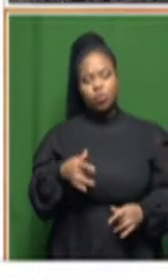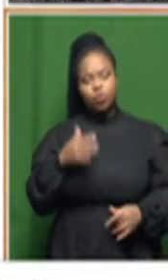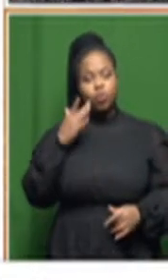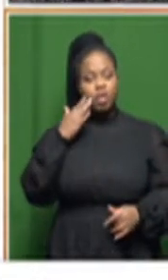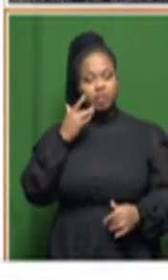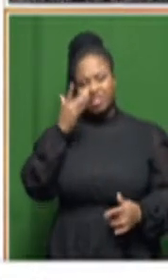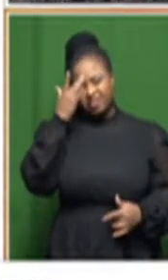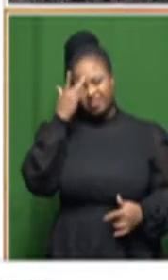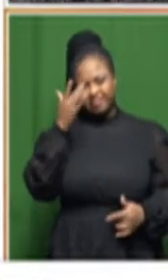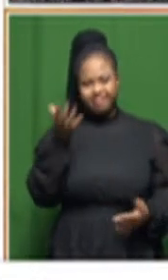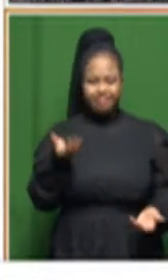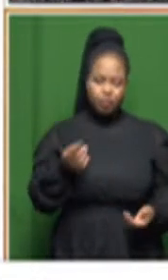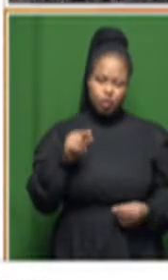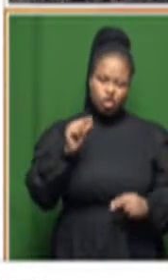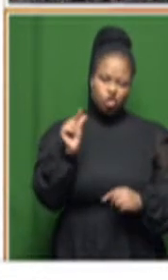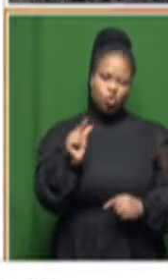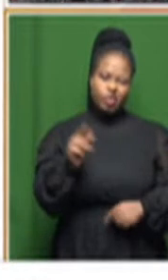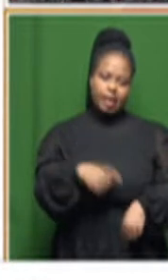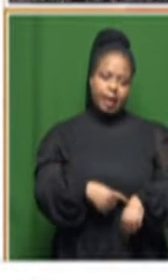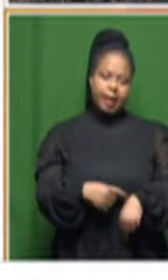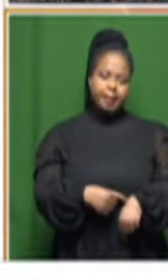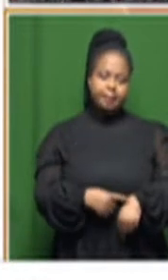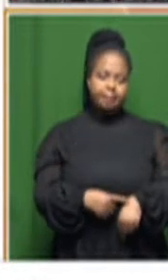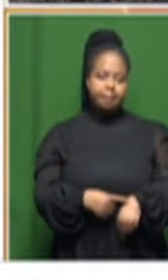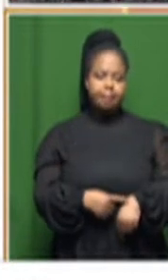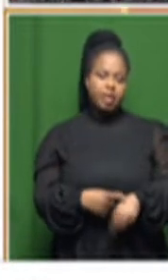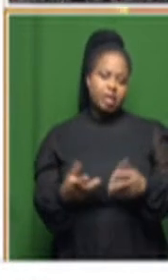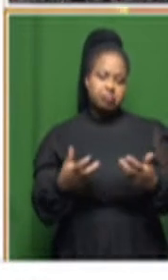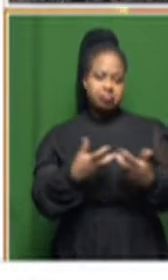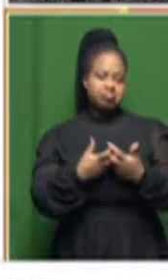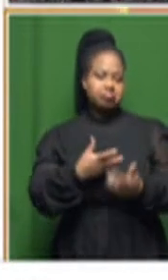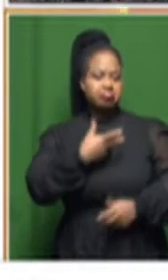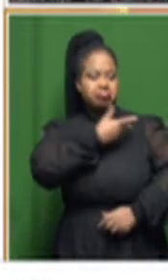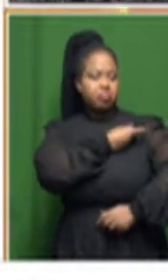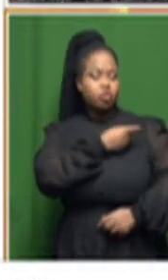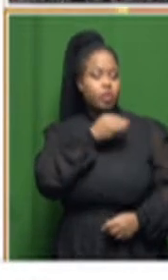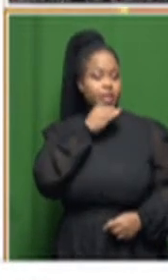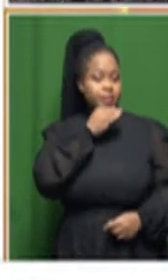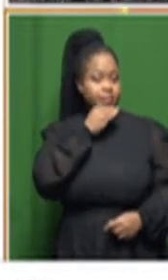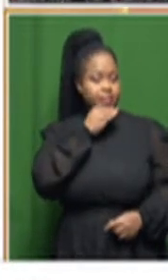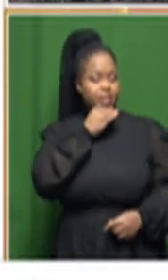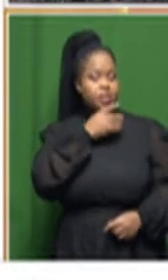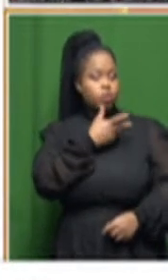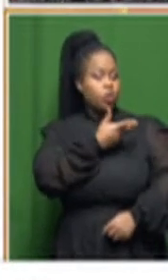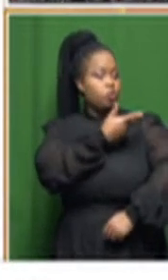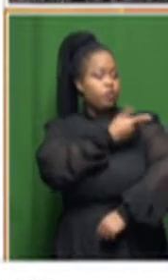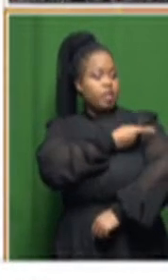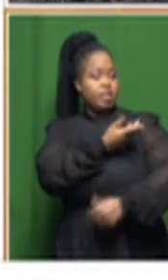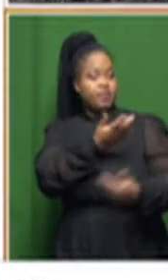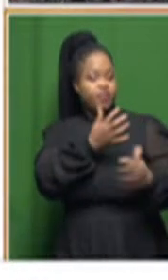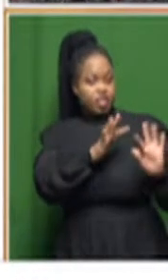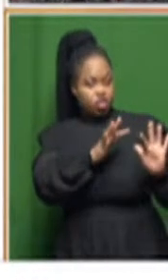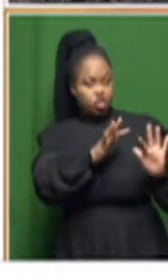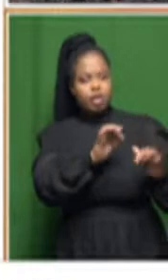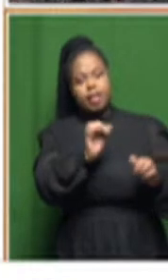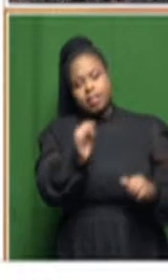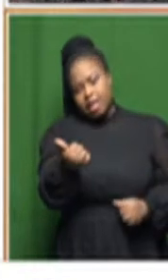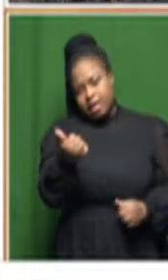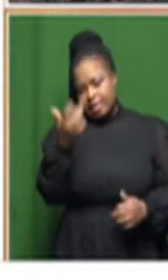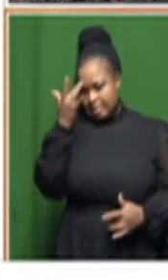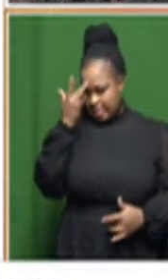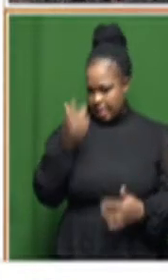are temporarily associated, which means the event occurred after the vaccine has been